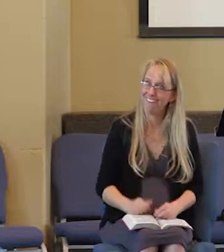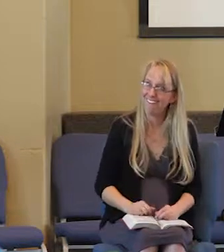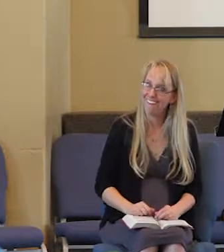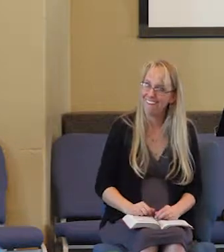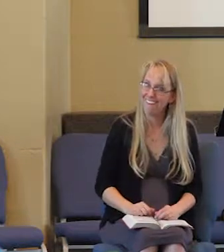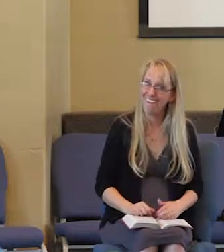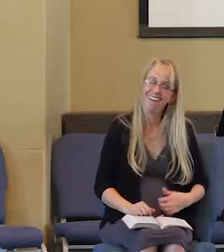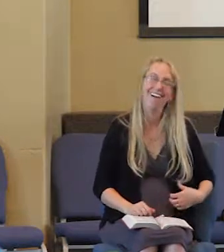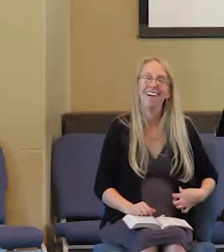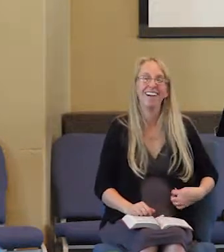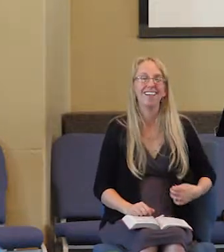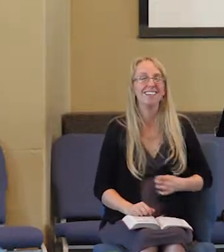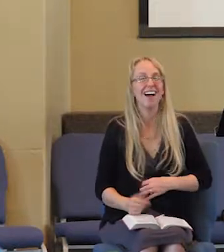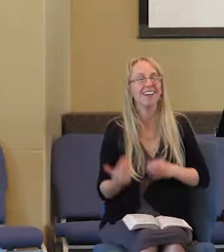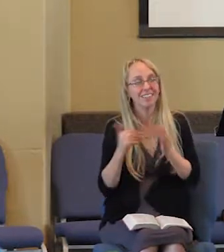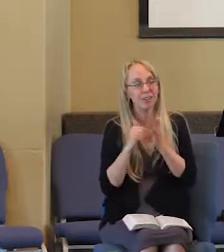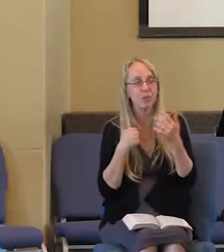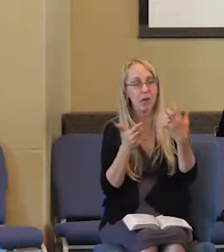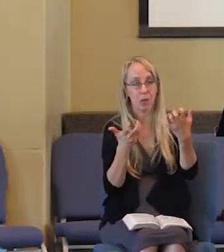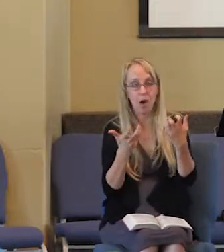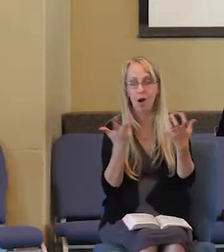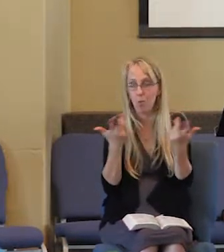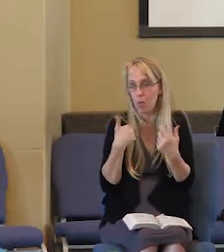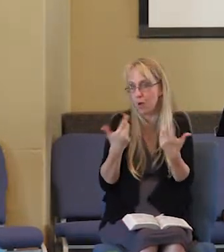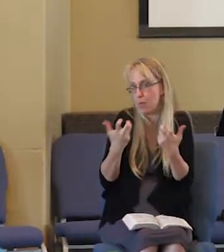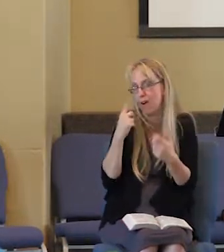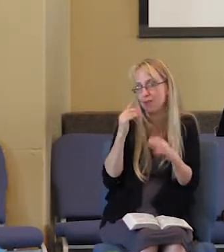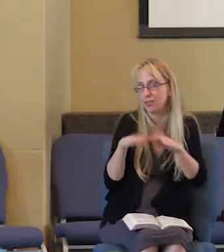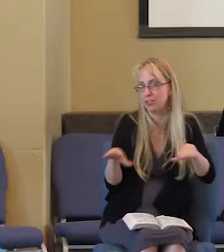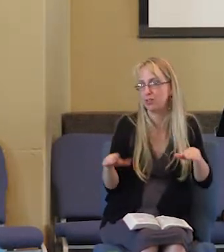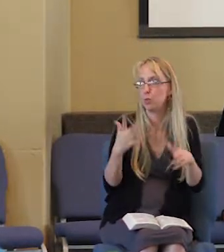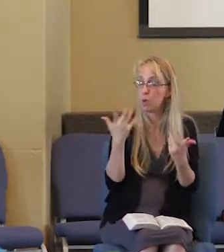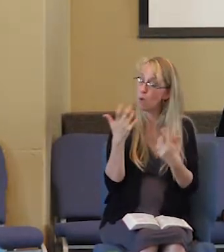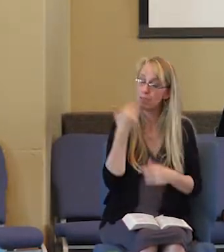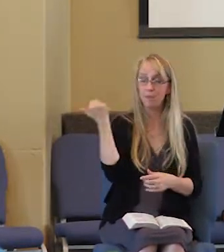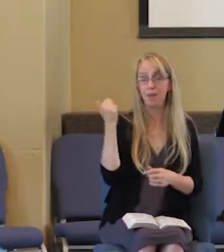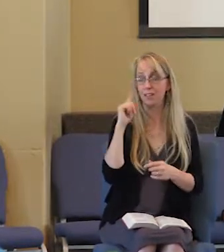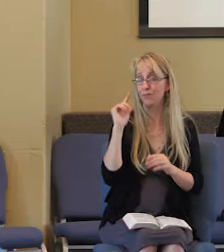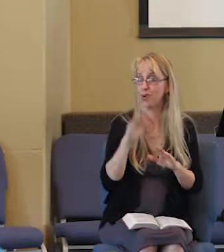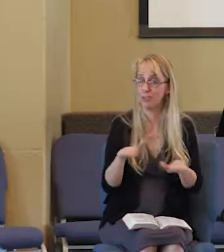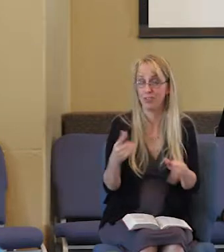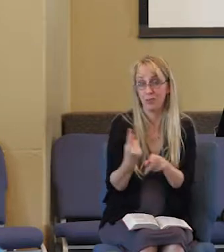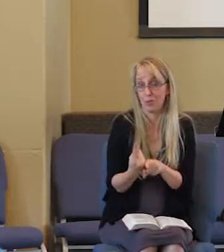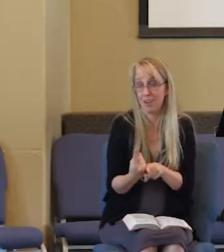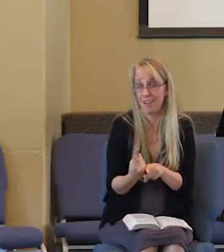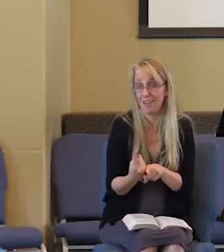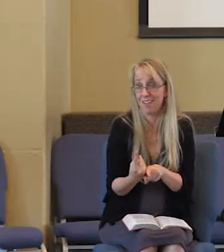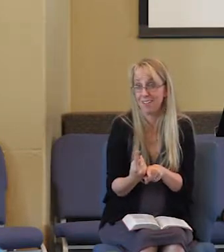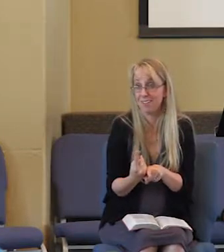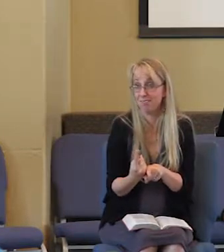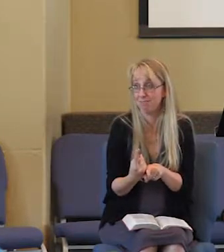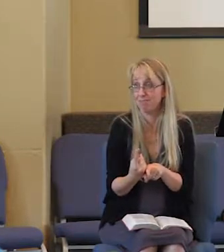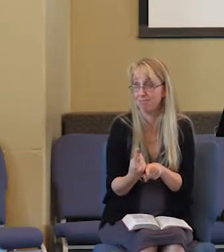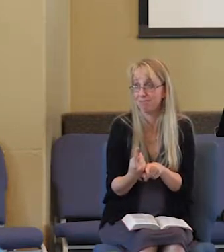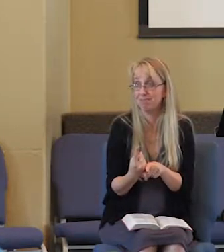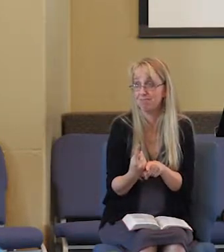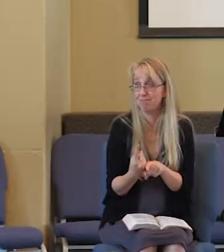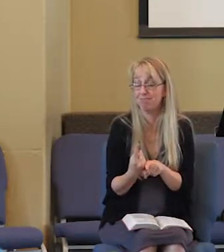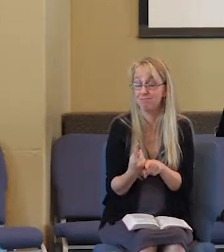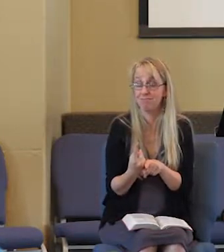That's hard too. Because again, we want what we want for our children. And we all want the best for our children, right?